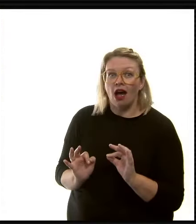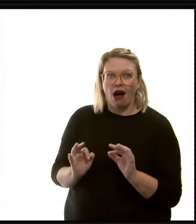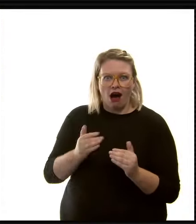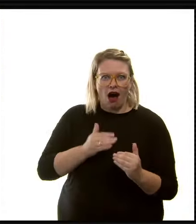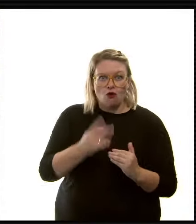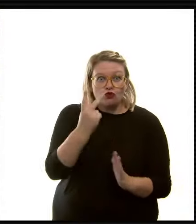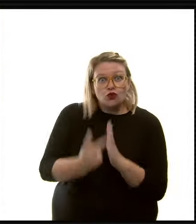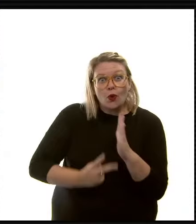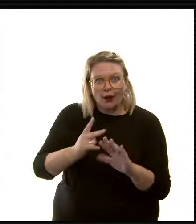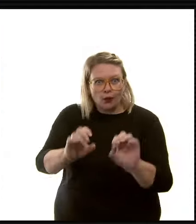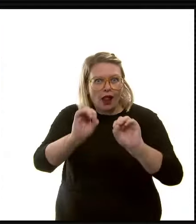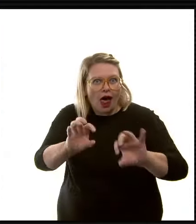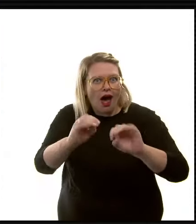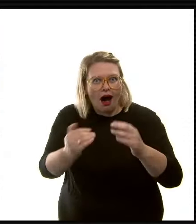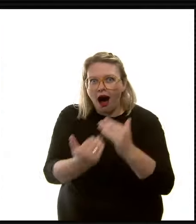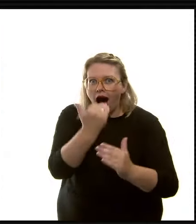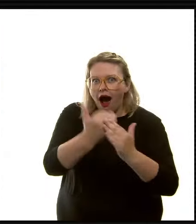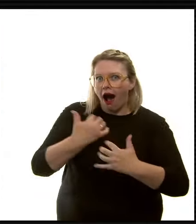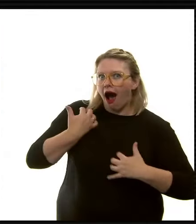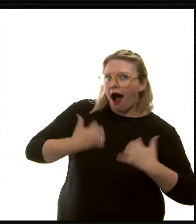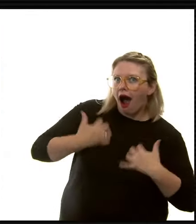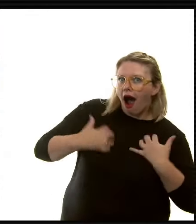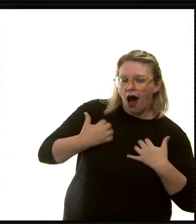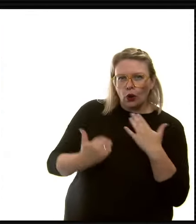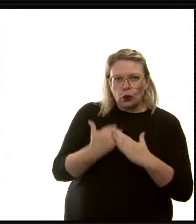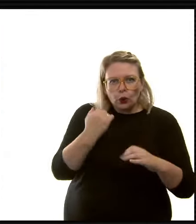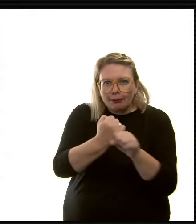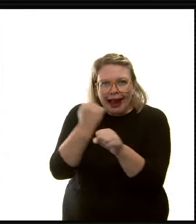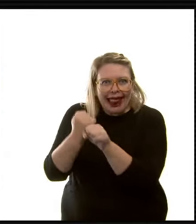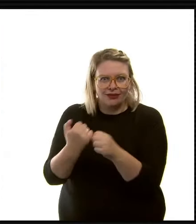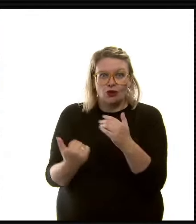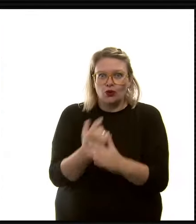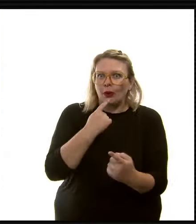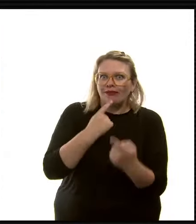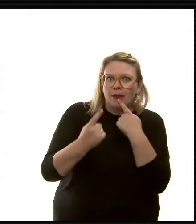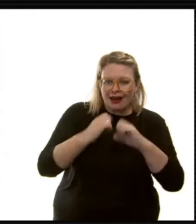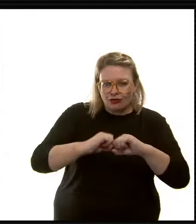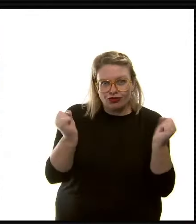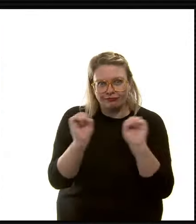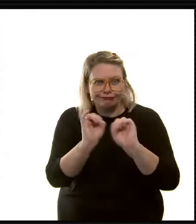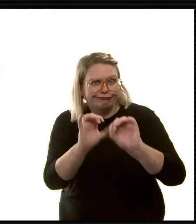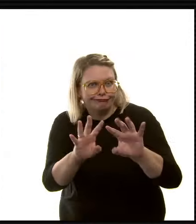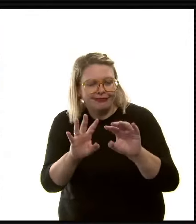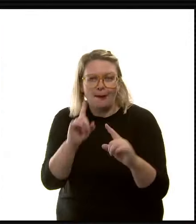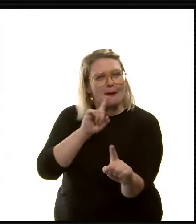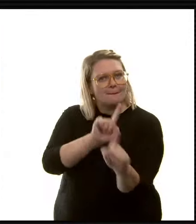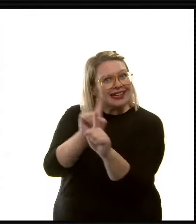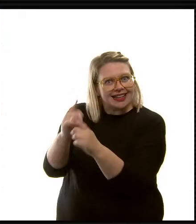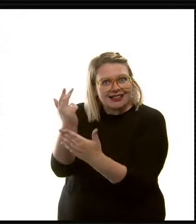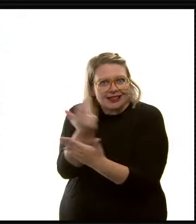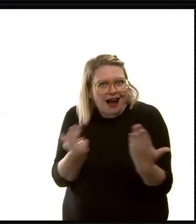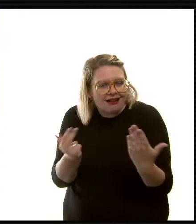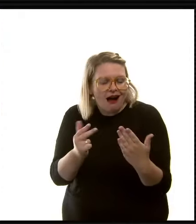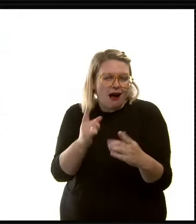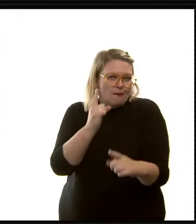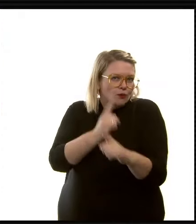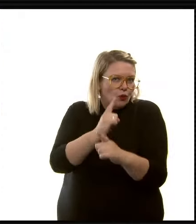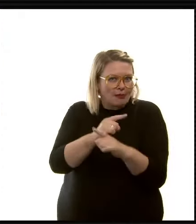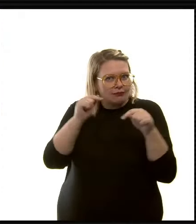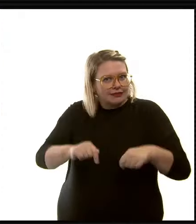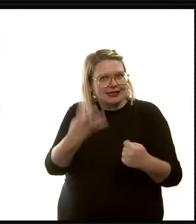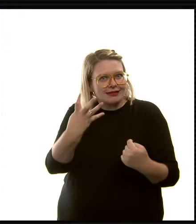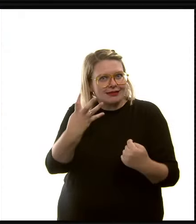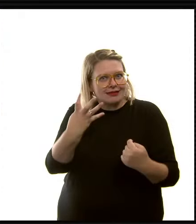reveals, amazing builds live in the studio, meeting incredible designers, and sharing news about the LEGO Group's 90th